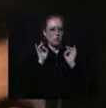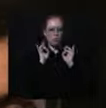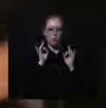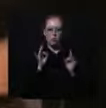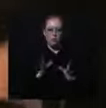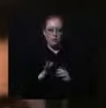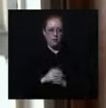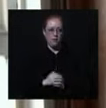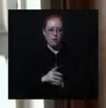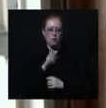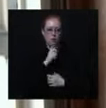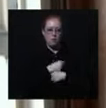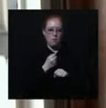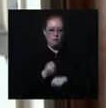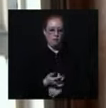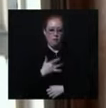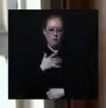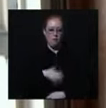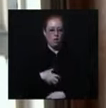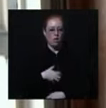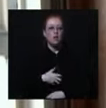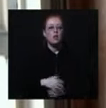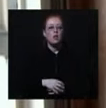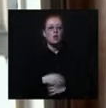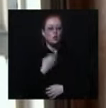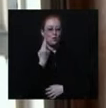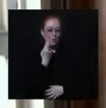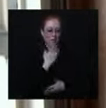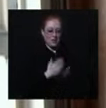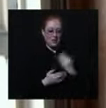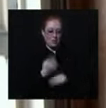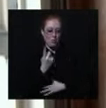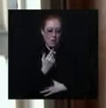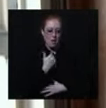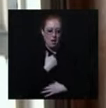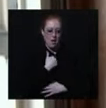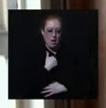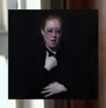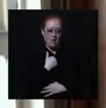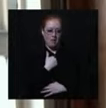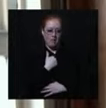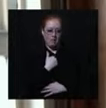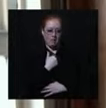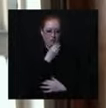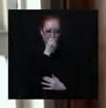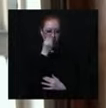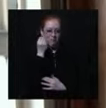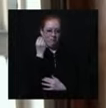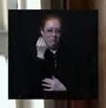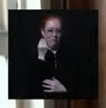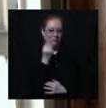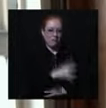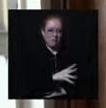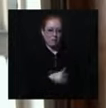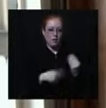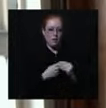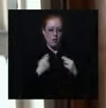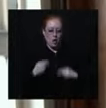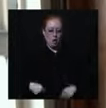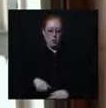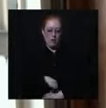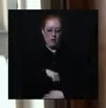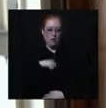really make you shudder. Just to realize that someone actually had so little regard for human dignity